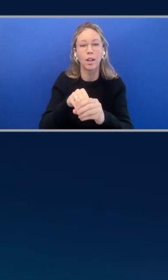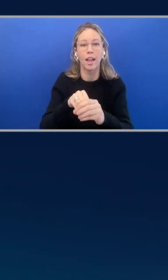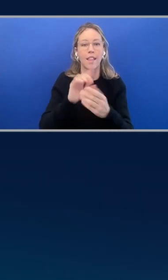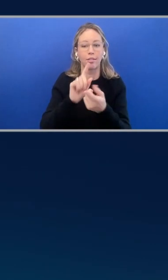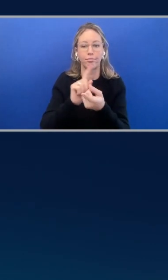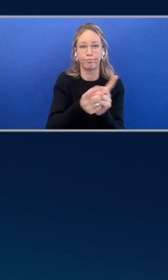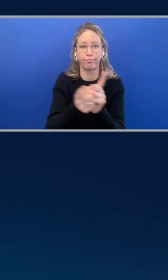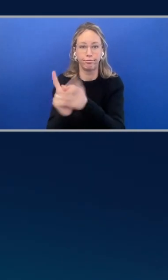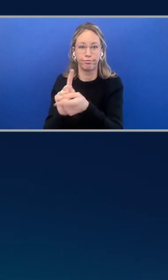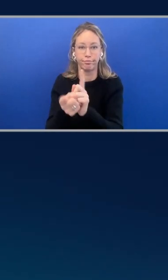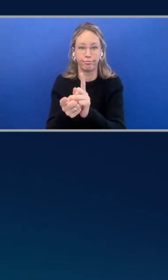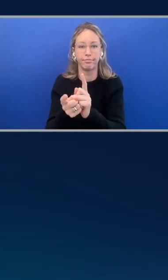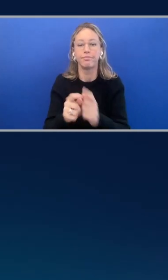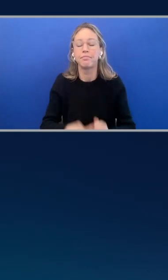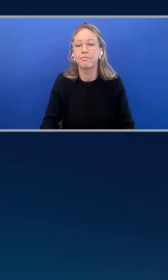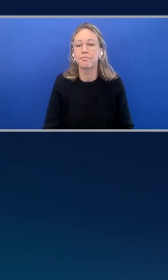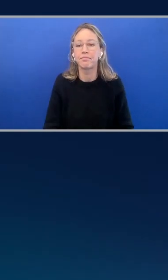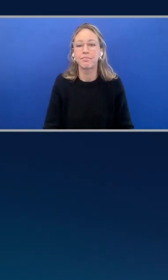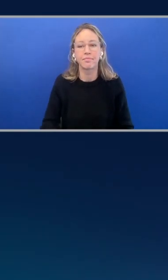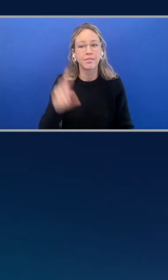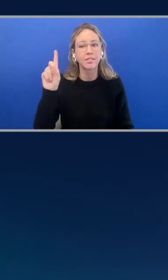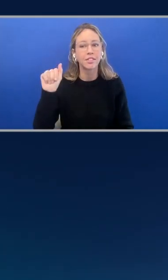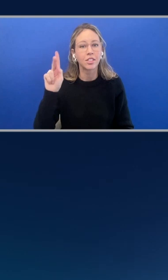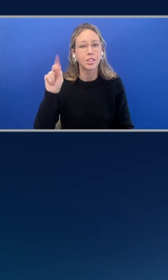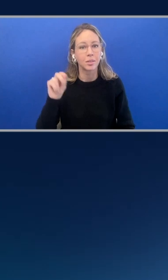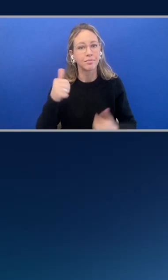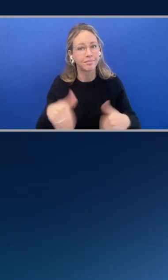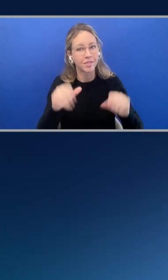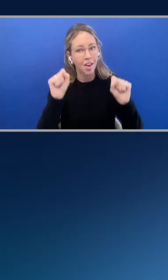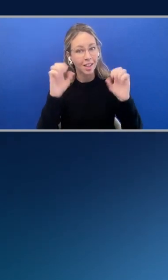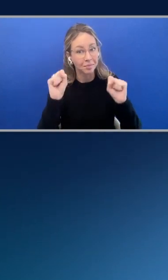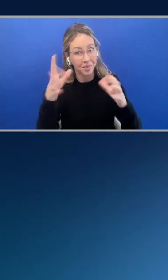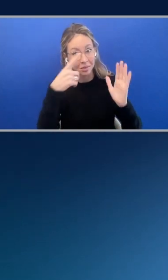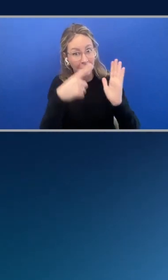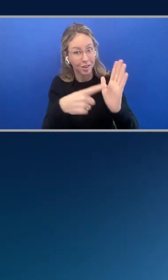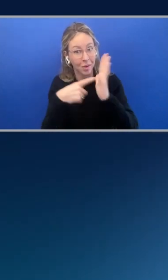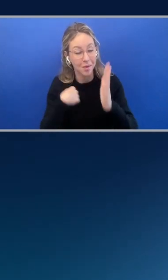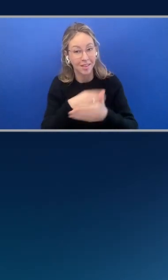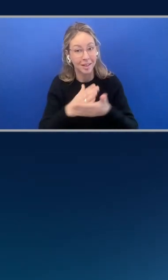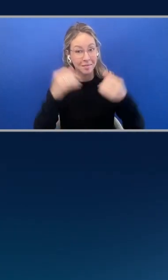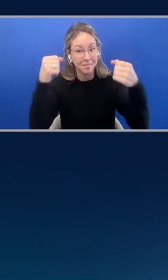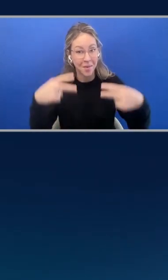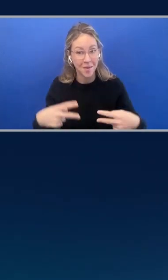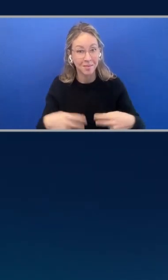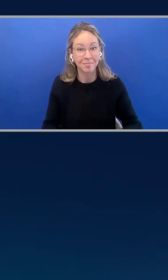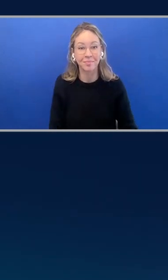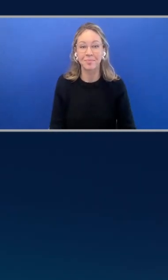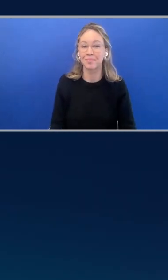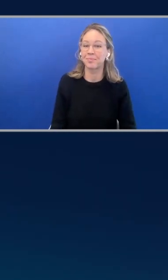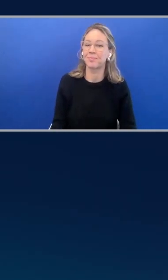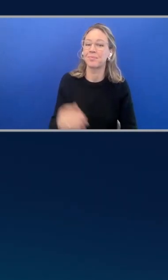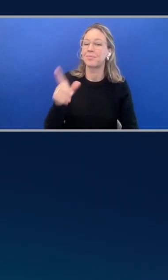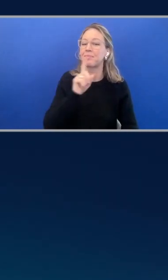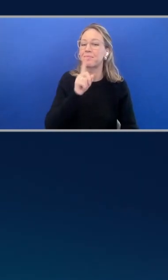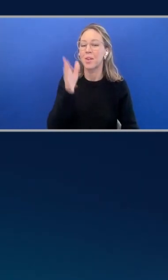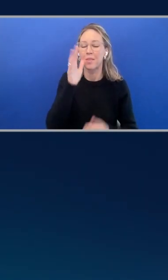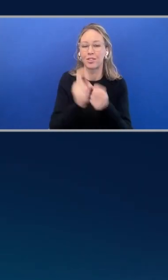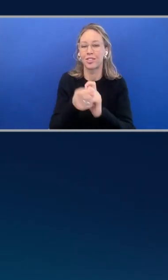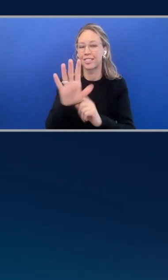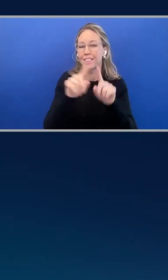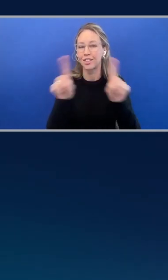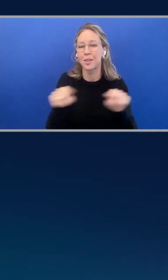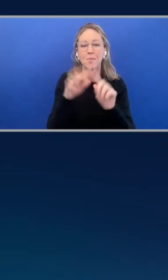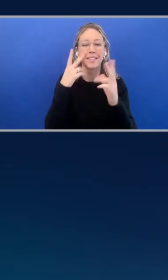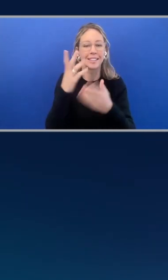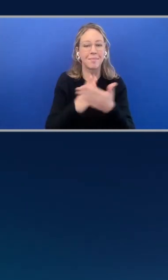as well. Yeah, awesome. I guess, Suresh, can we see some code? Yes. Let's go ahead. We're going to go switch to Suresh's screen right now and see some actual